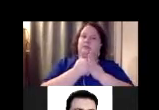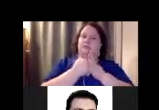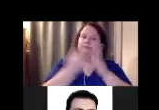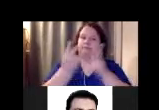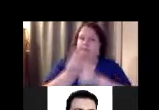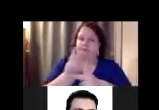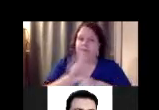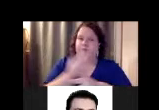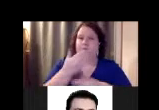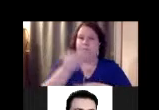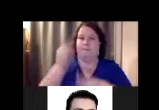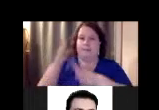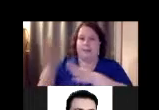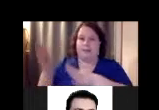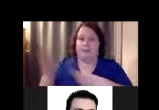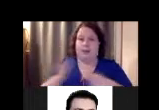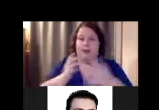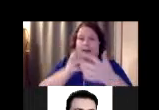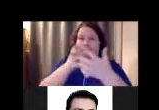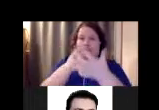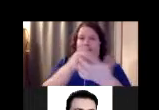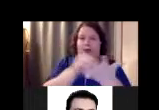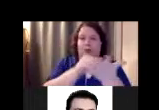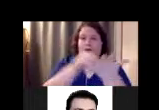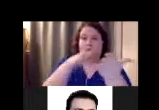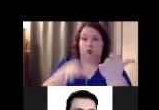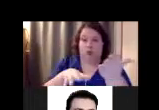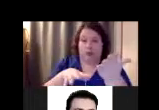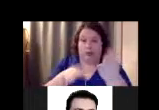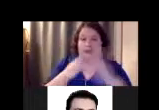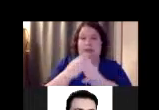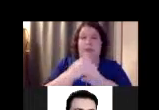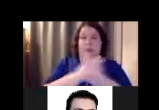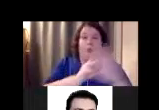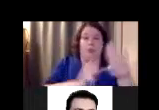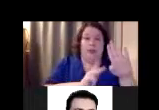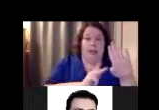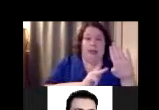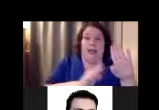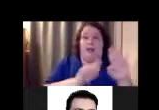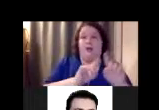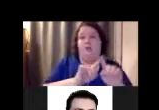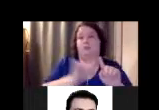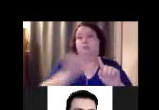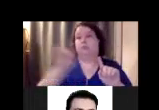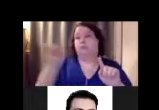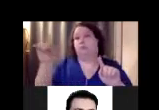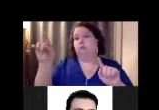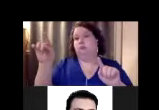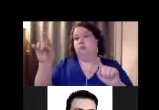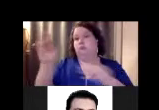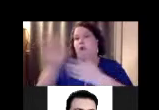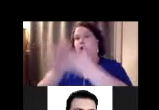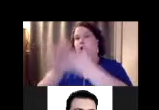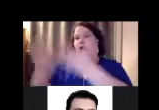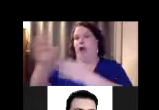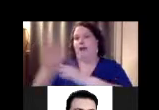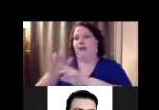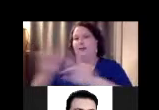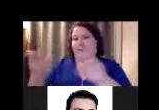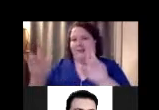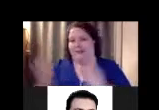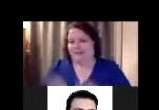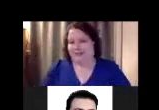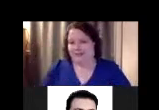for the students from pre-K through higher education, includes programs like CTE, those things. And then as